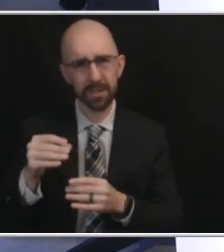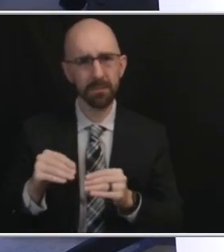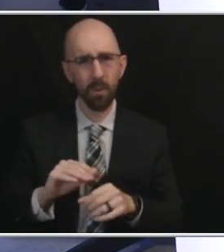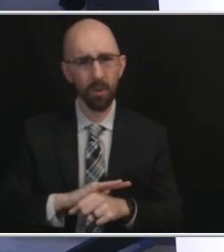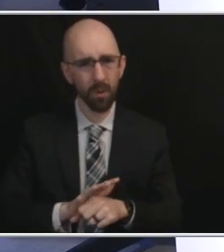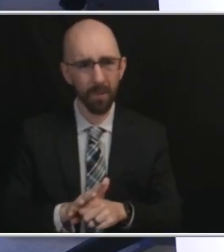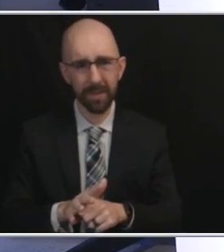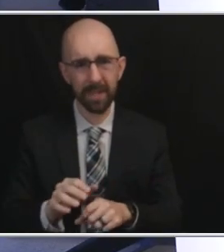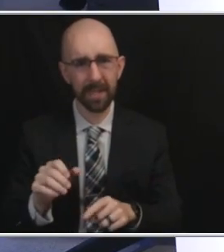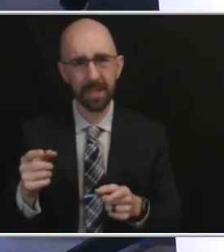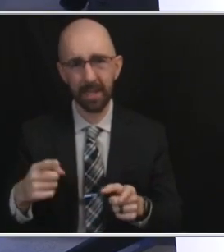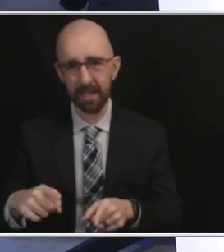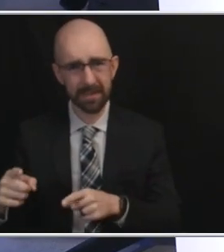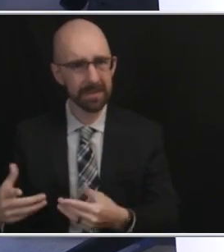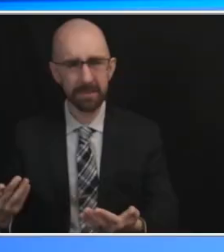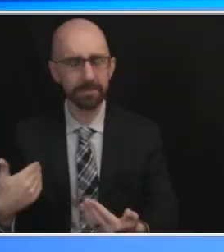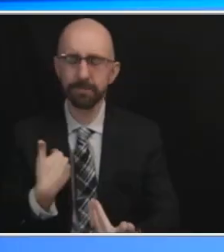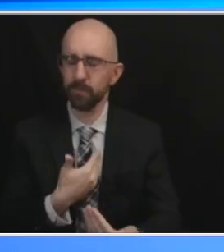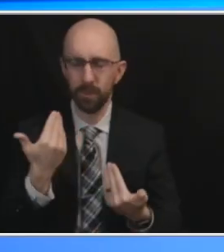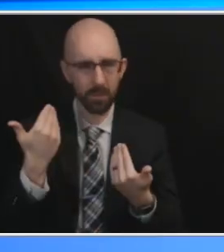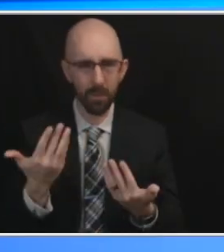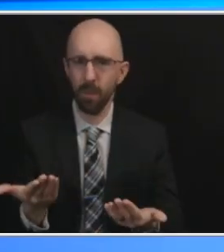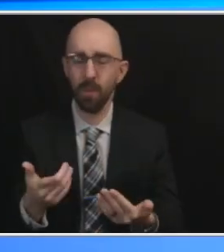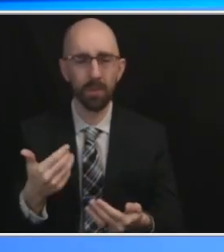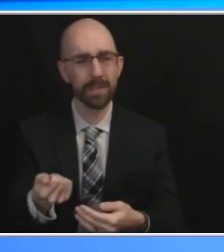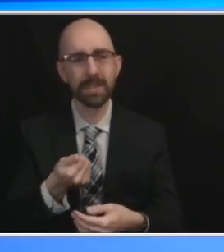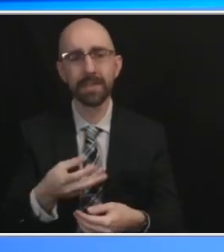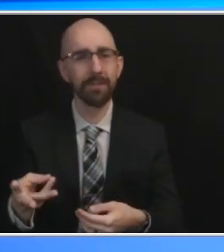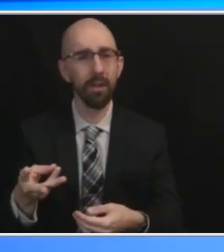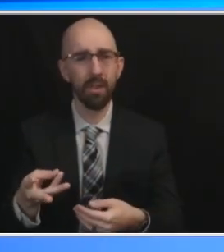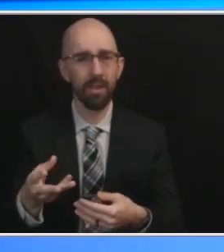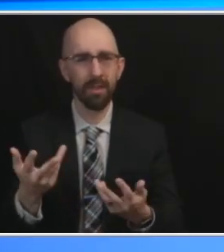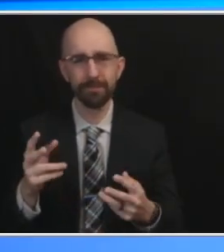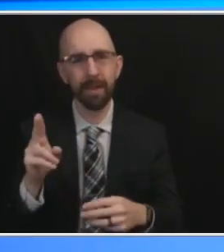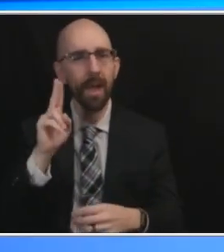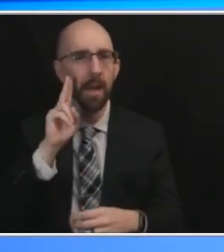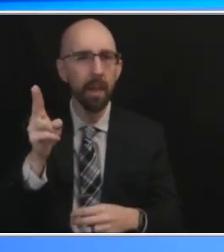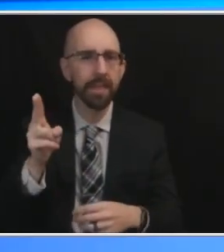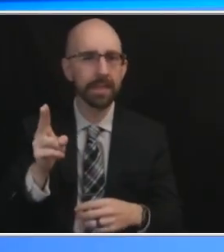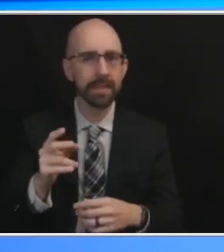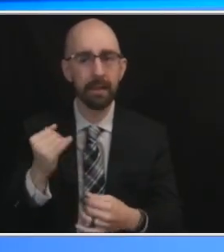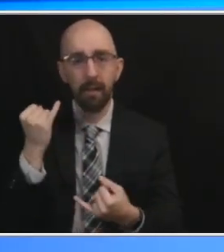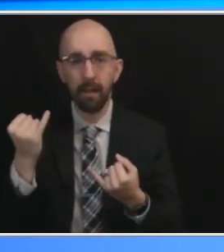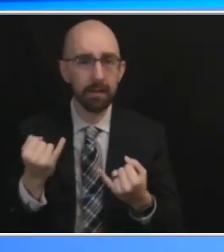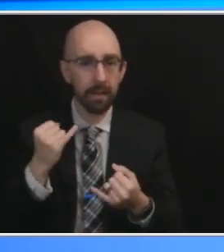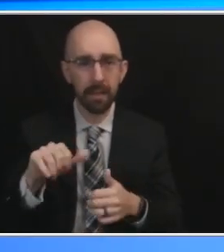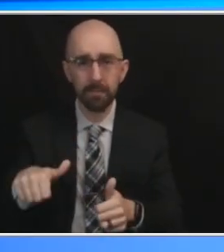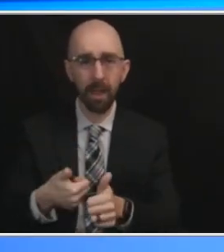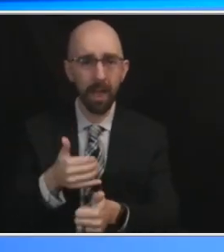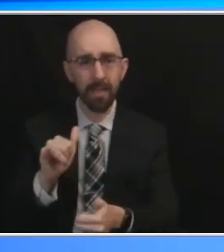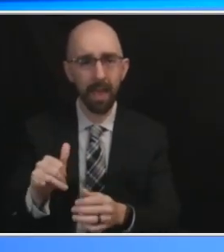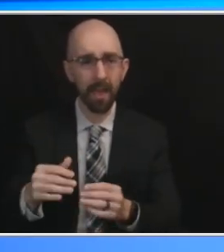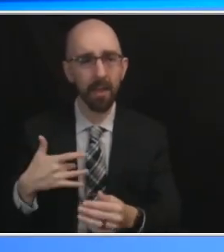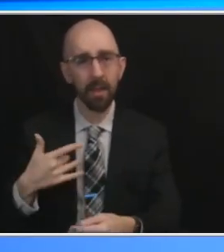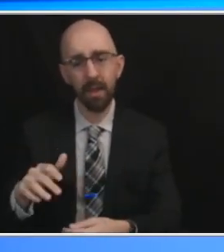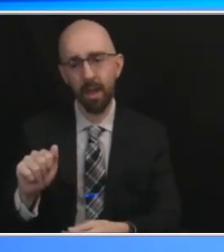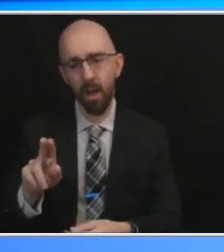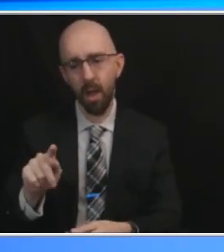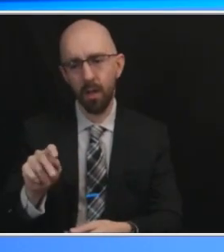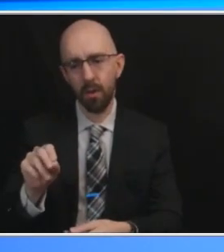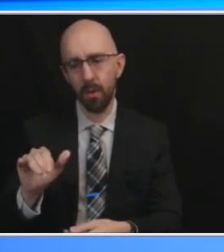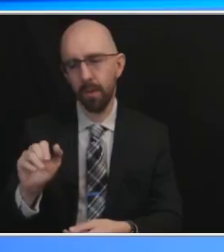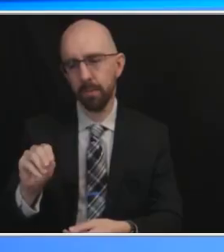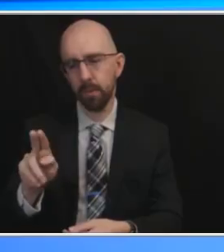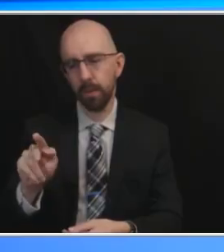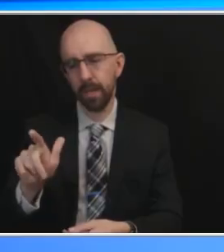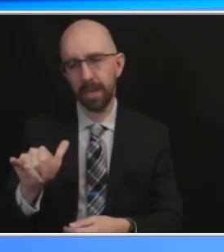incidences, or we don't know? Yeah, we don't know. And there's a number of kind of hypotheses out there around a little bit more prone for autoimmunity in the female